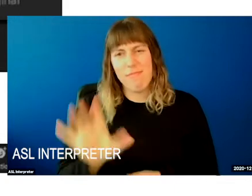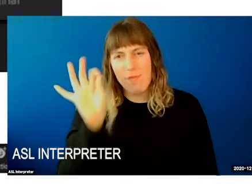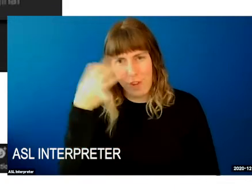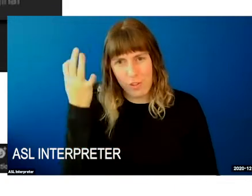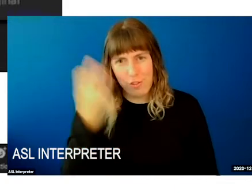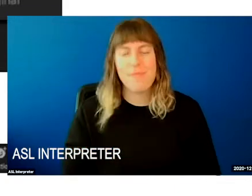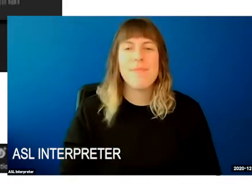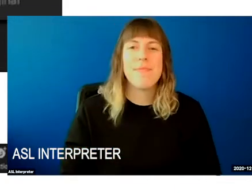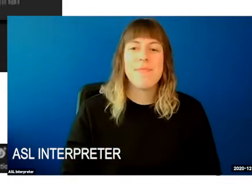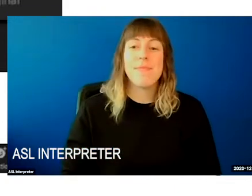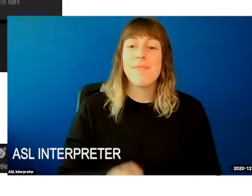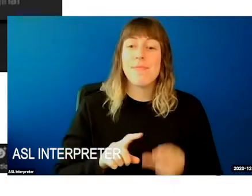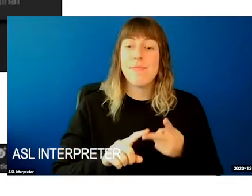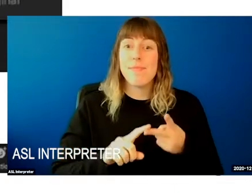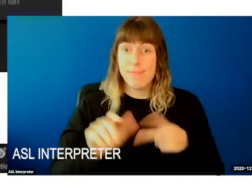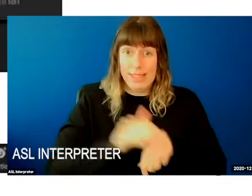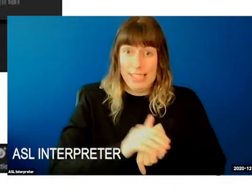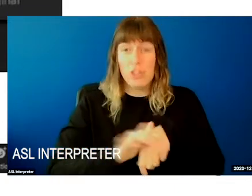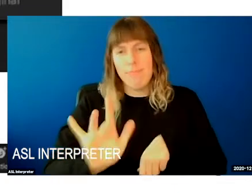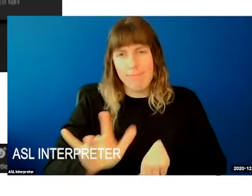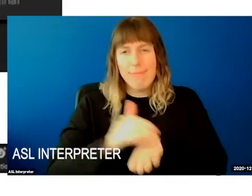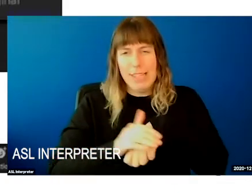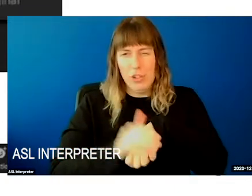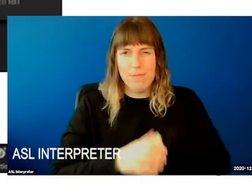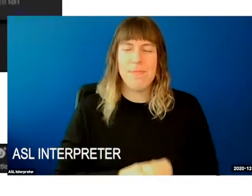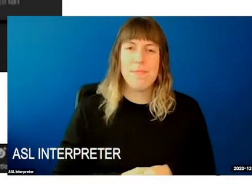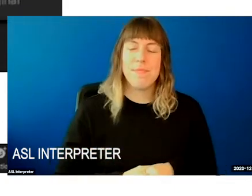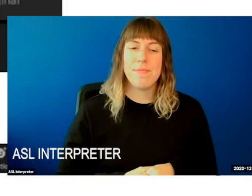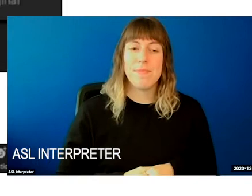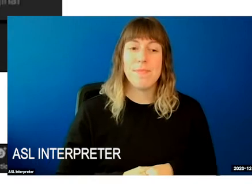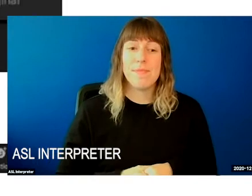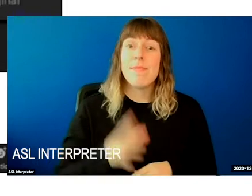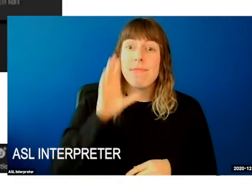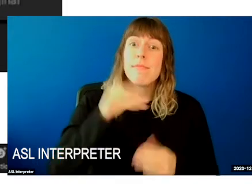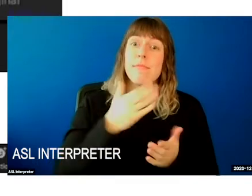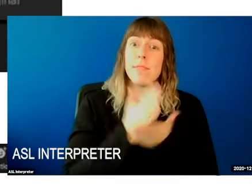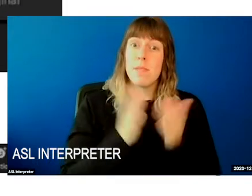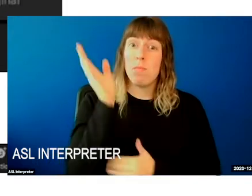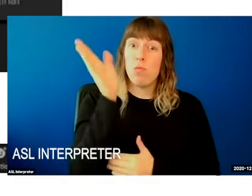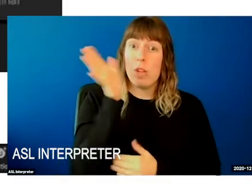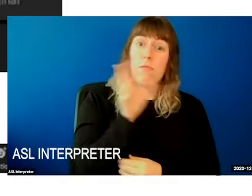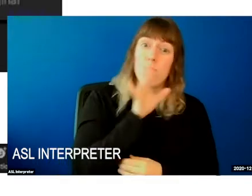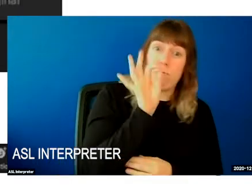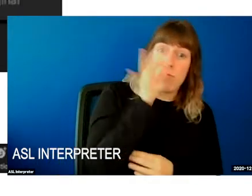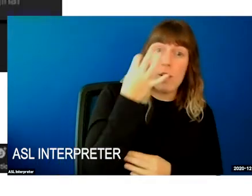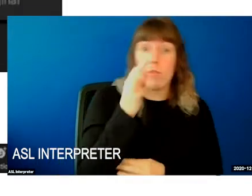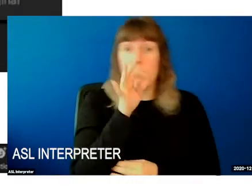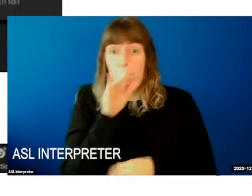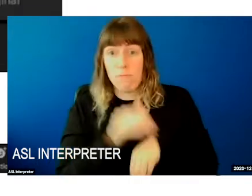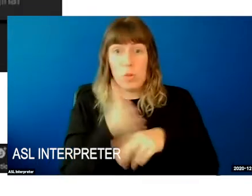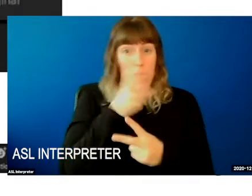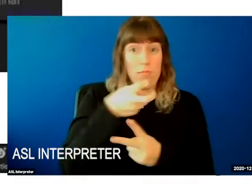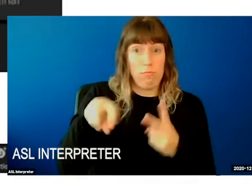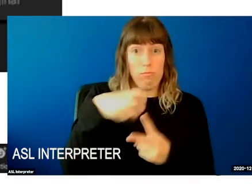please choose the French option. To hear in English, please choose English. We will have presenters in both French and